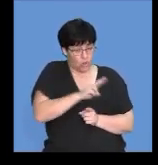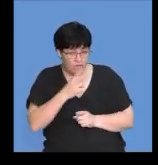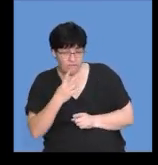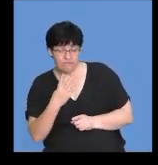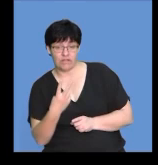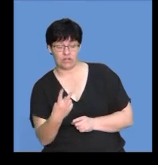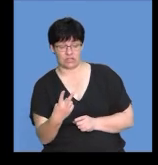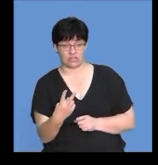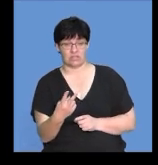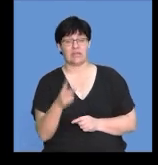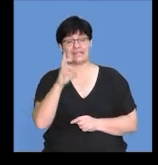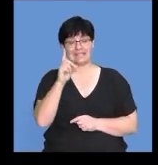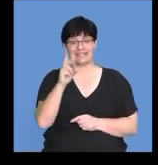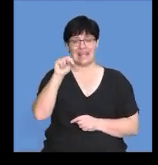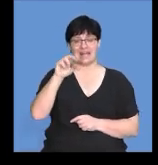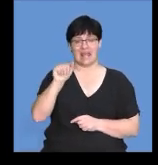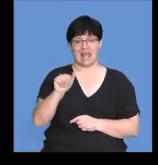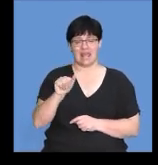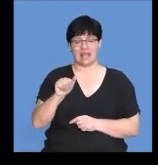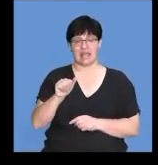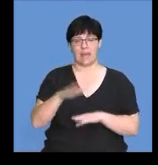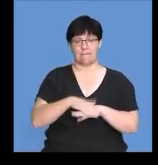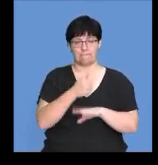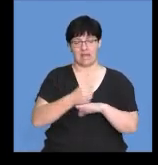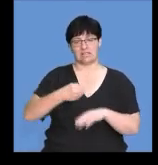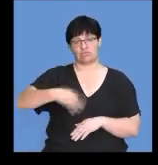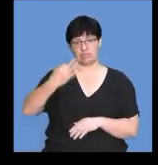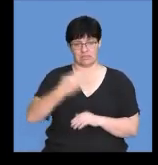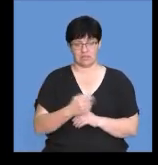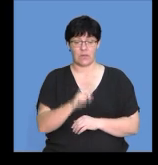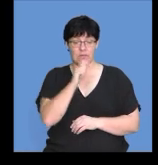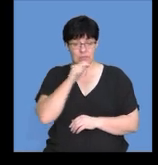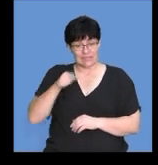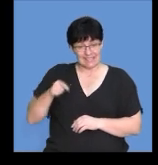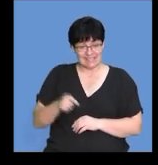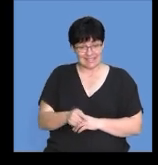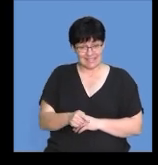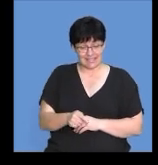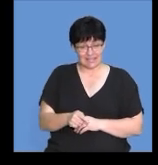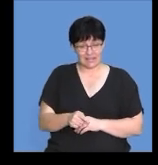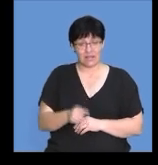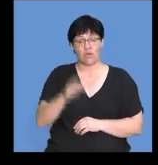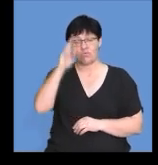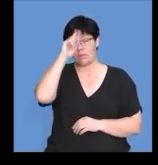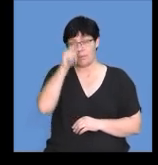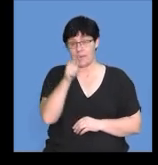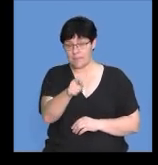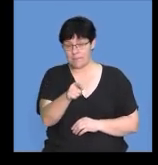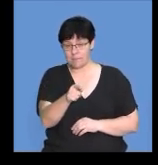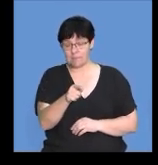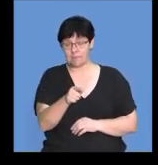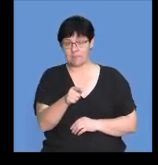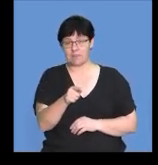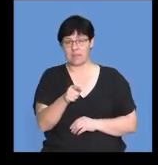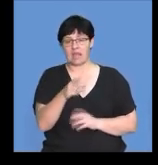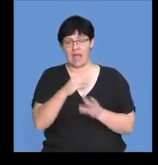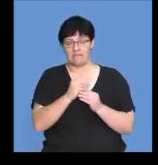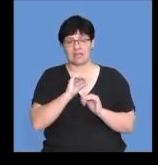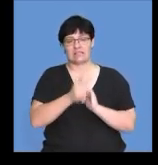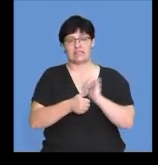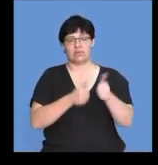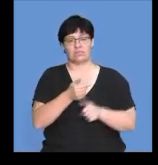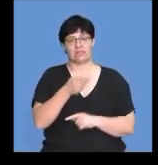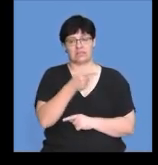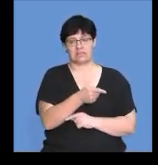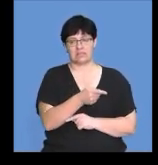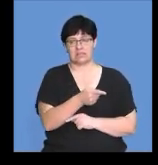that into a DNA base triplet. Using this, remember that we've got a sequence